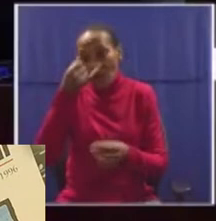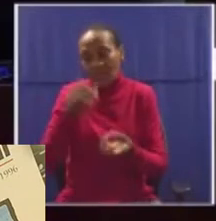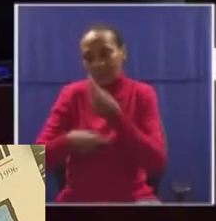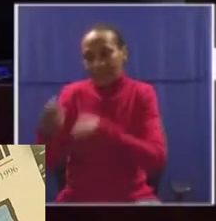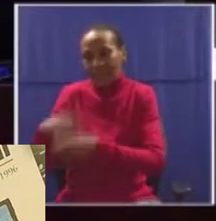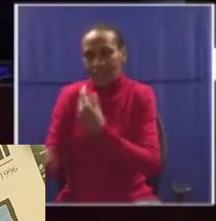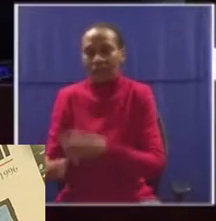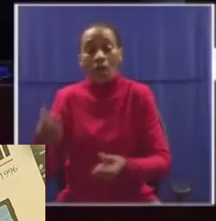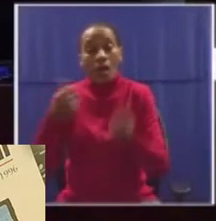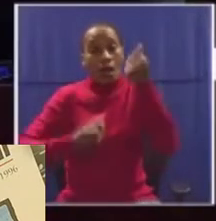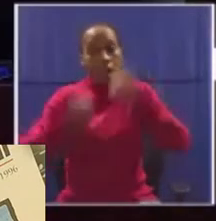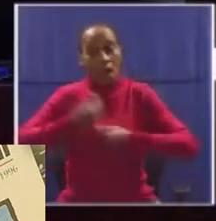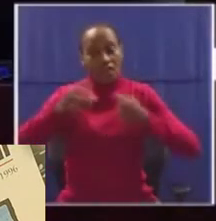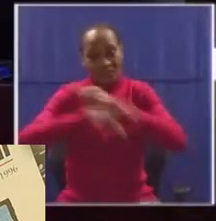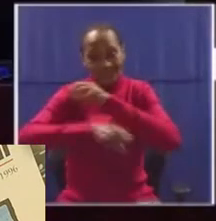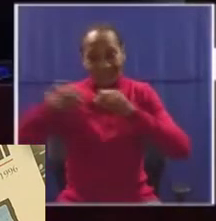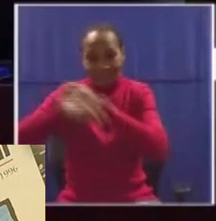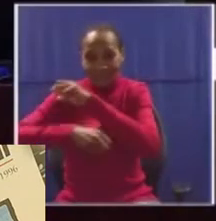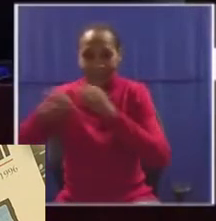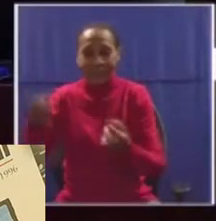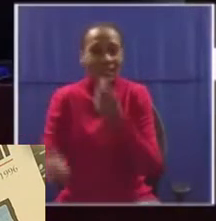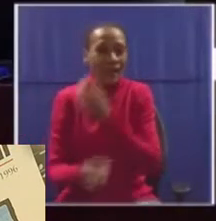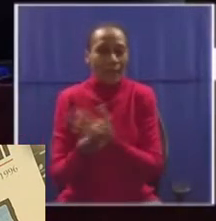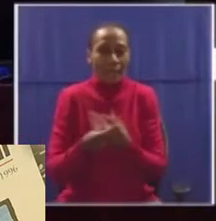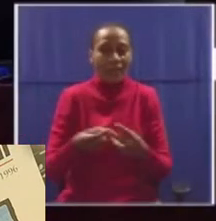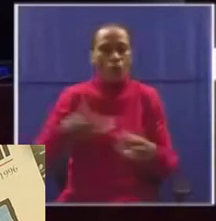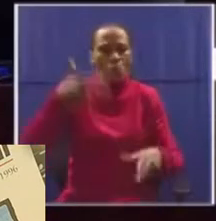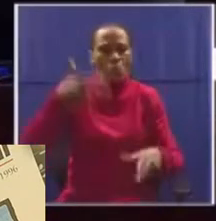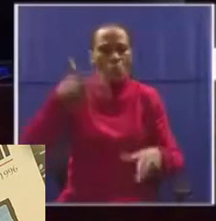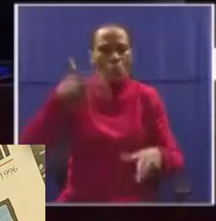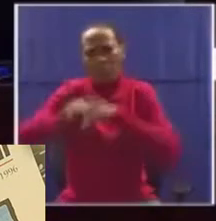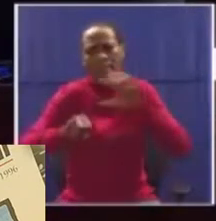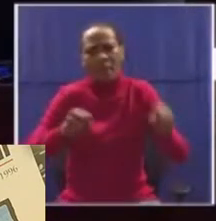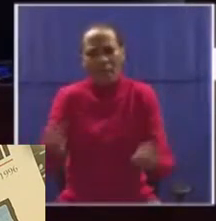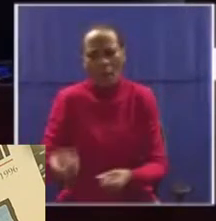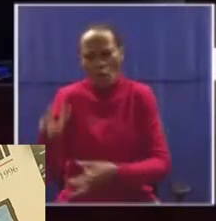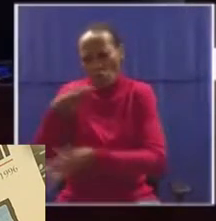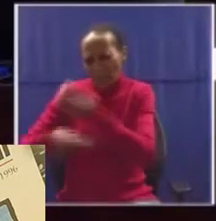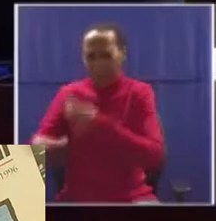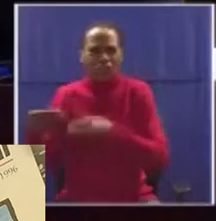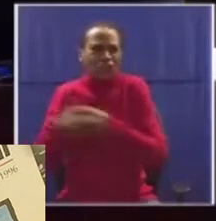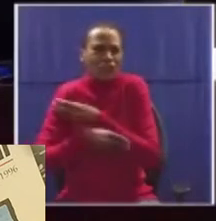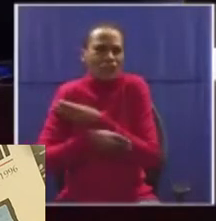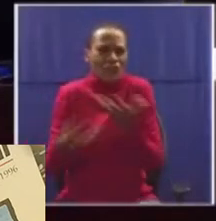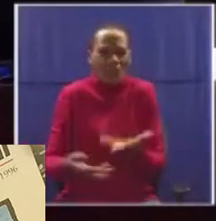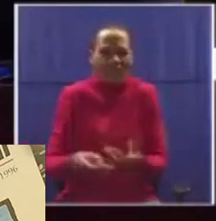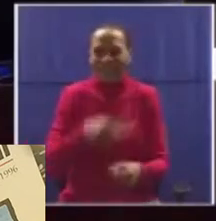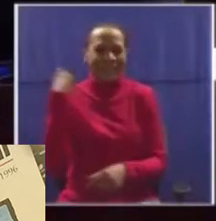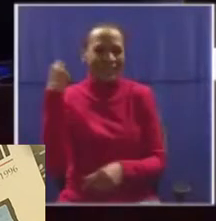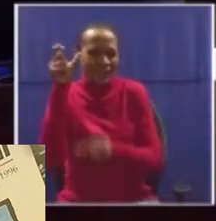vehicle theft and car hijacks armed robberies corruption and fraud assassinations murder